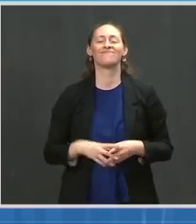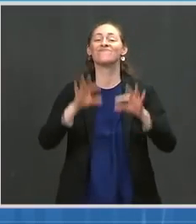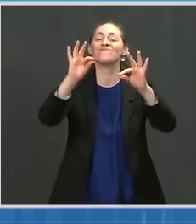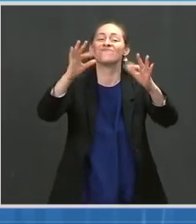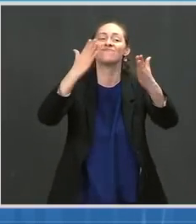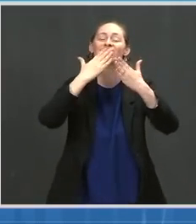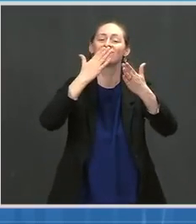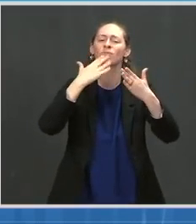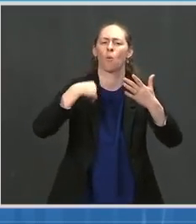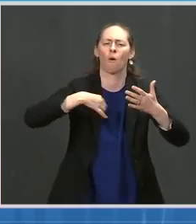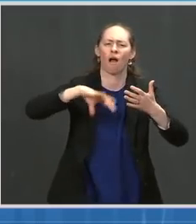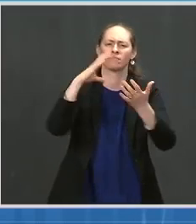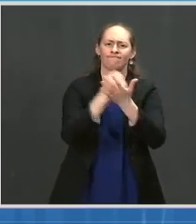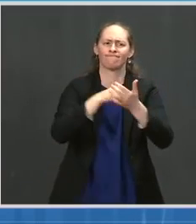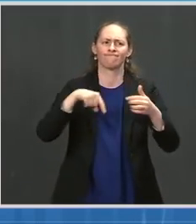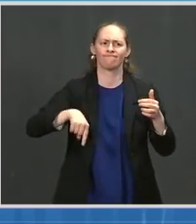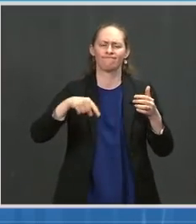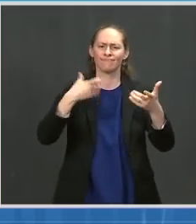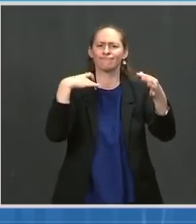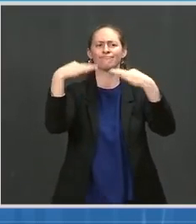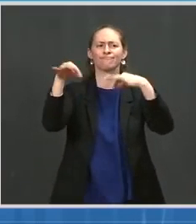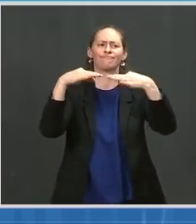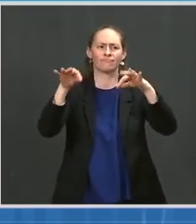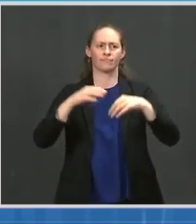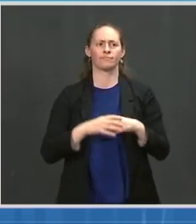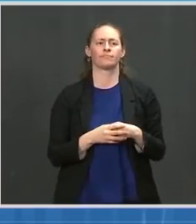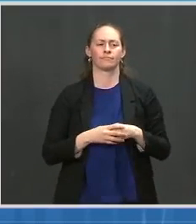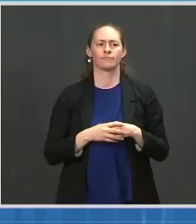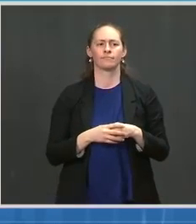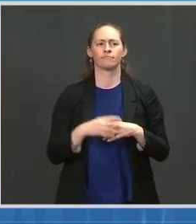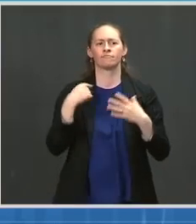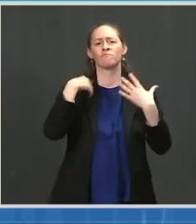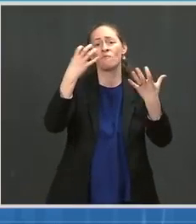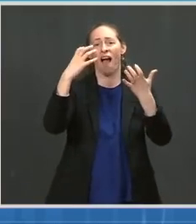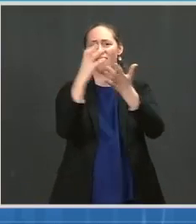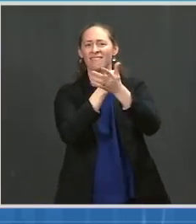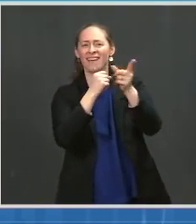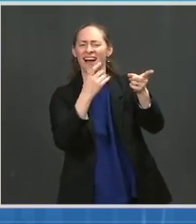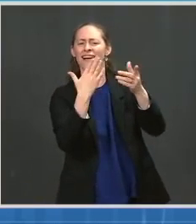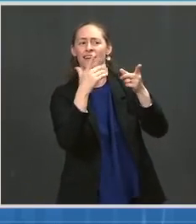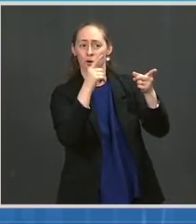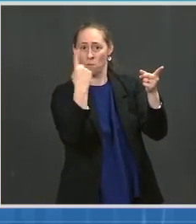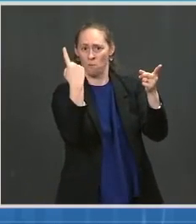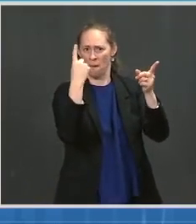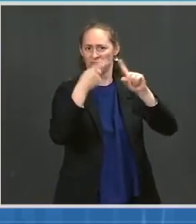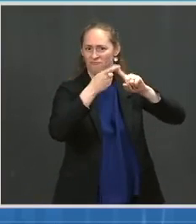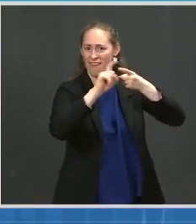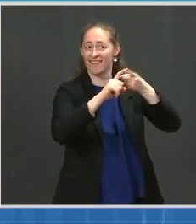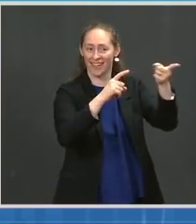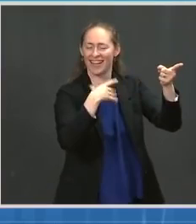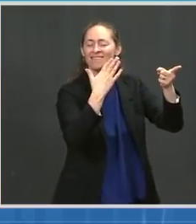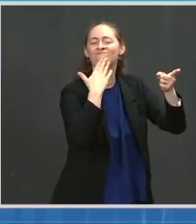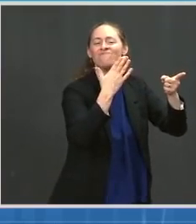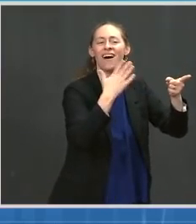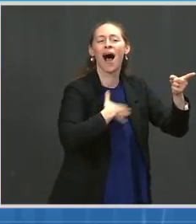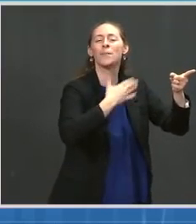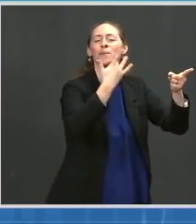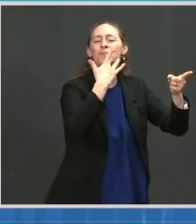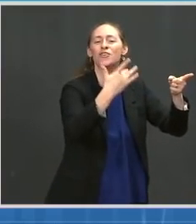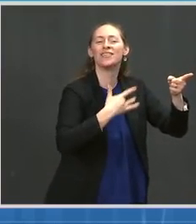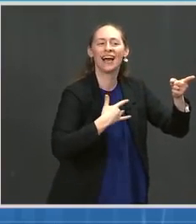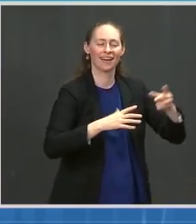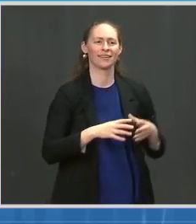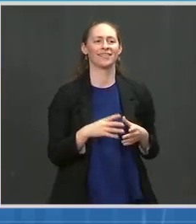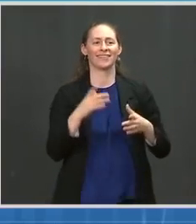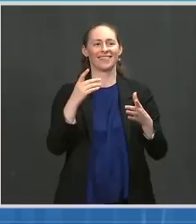late, to wish Dr. Rochelle Walensky a happy birthday. Her birthday was on April 5th. And Rochelle, I will spare you my rendition of